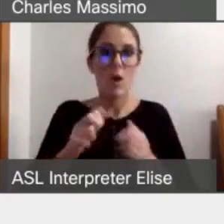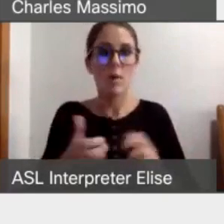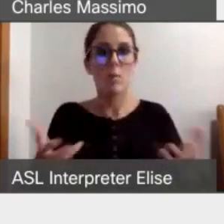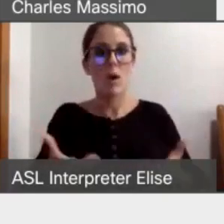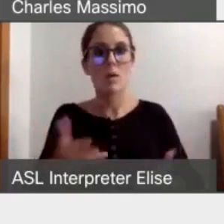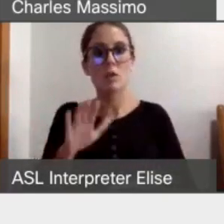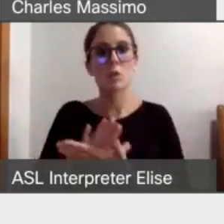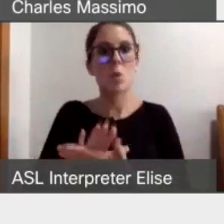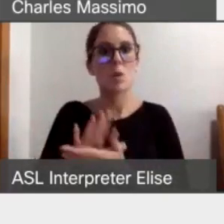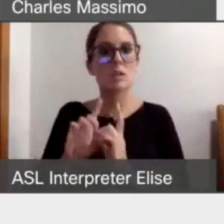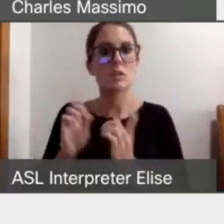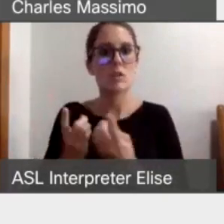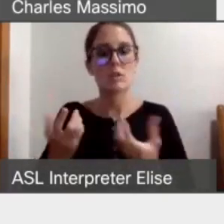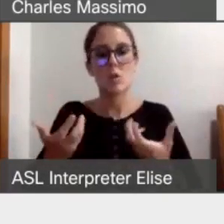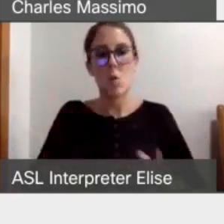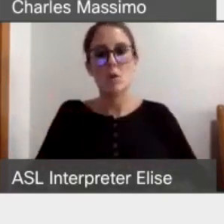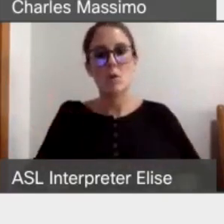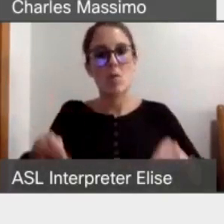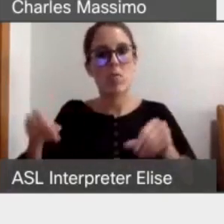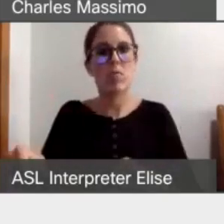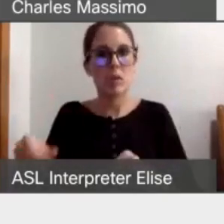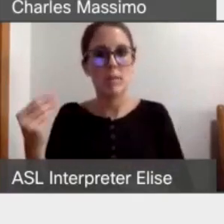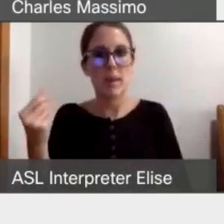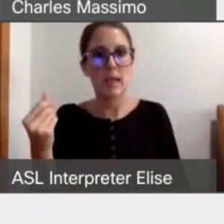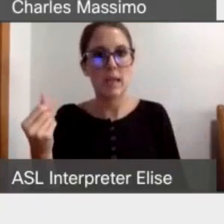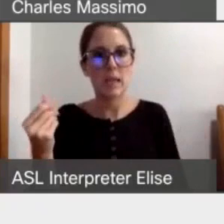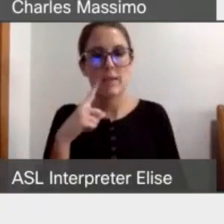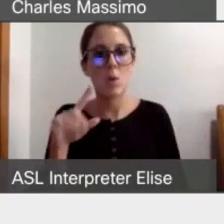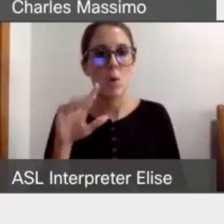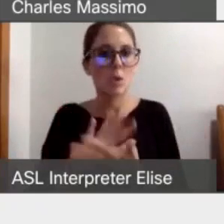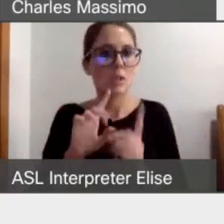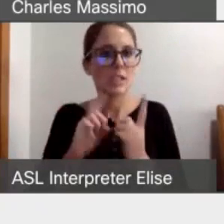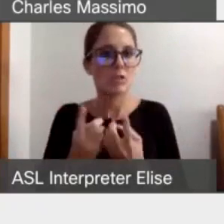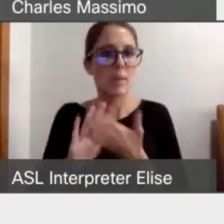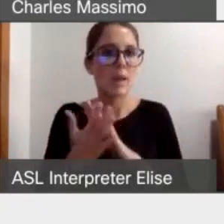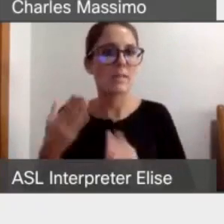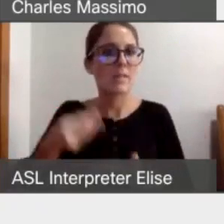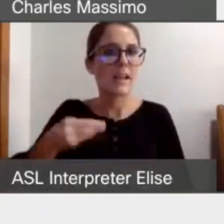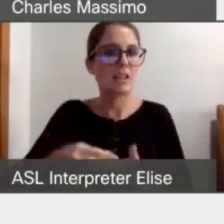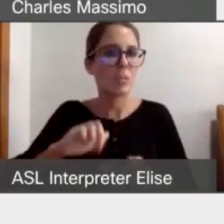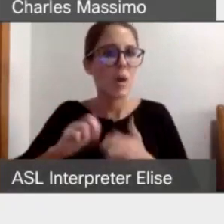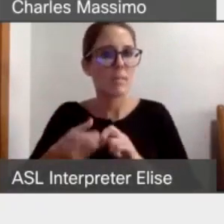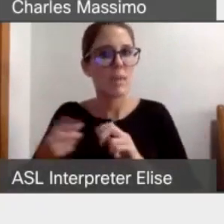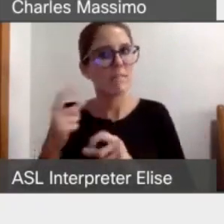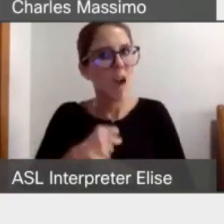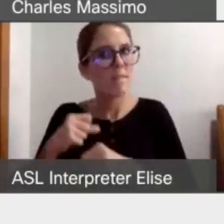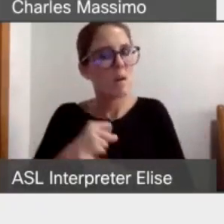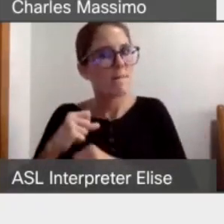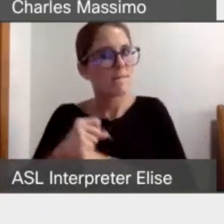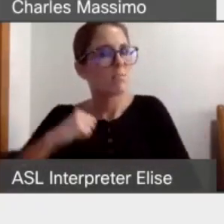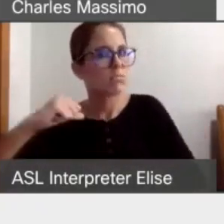school districts don't want to spend the money. From school districts, it becomes a financial issue. They fight and fight and fight and